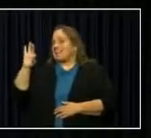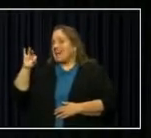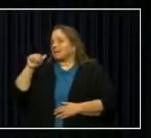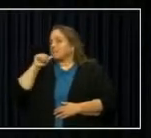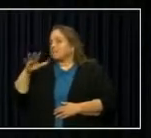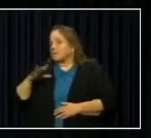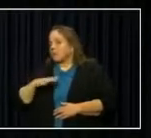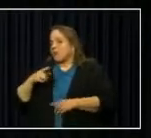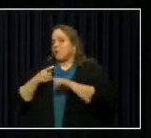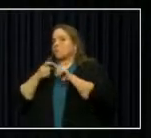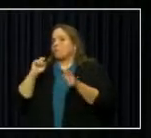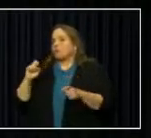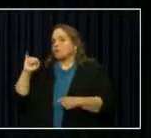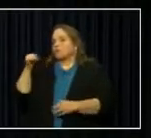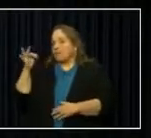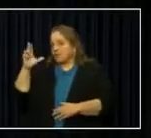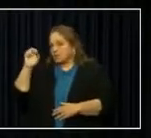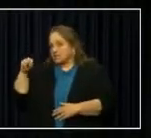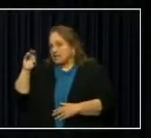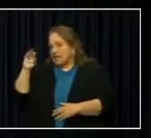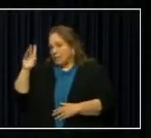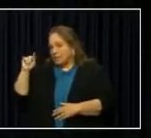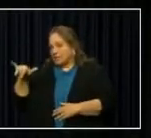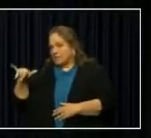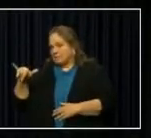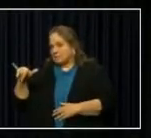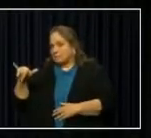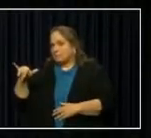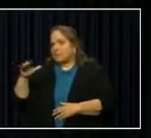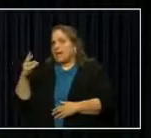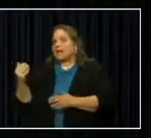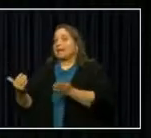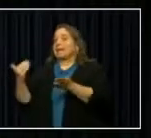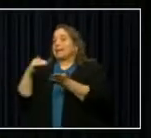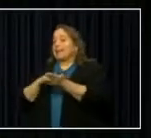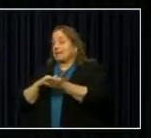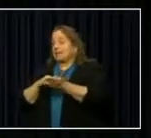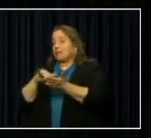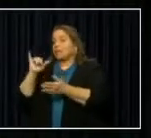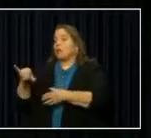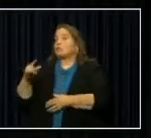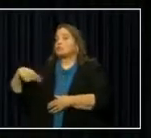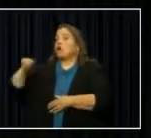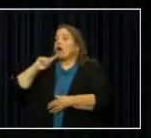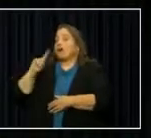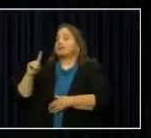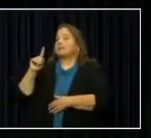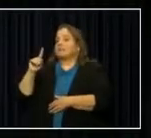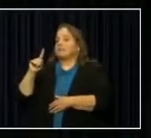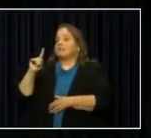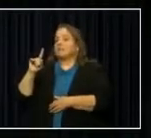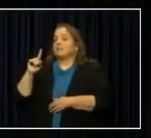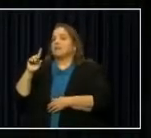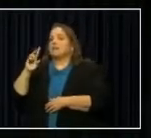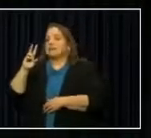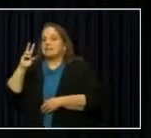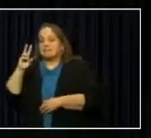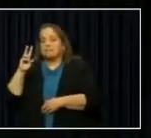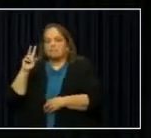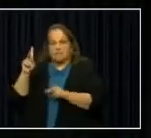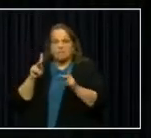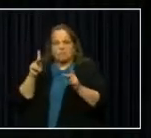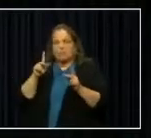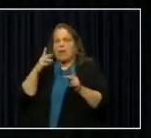89-year-old female from Jefferson County. Again, those are 6 folks. Hopkins has been